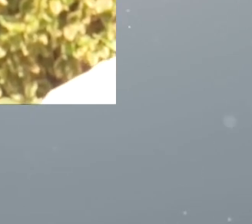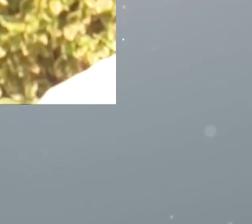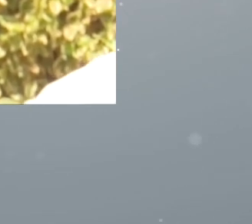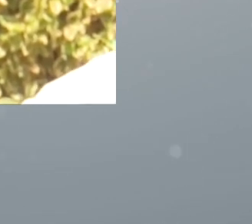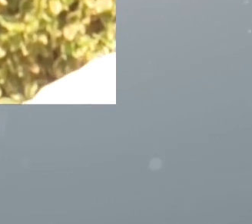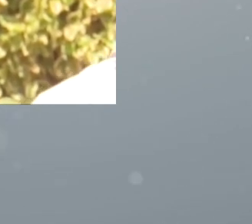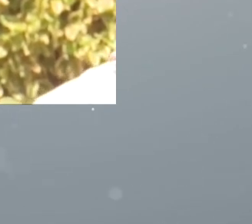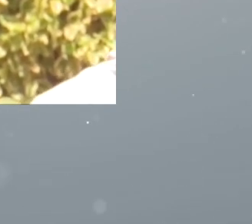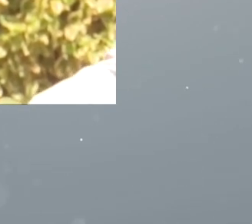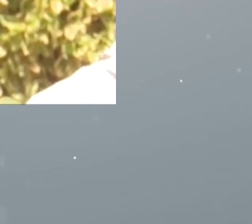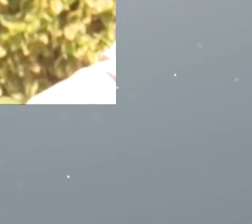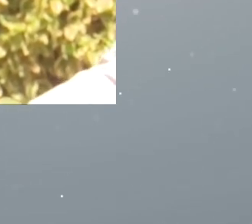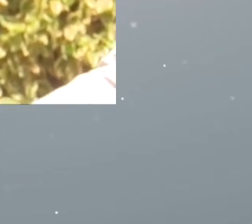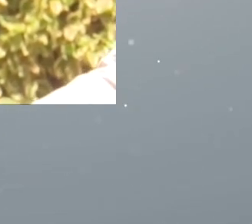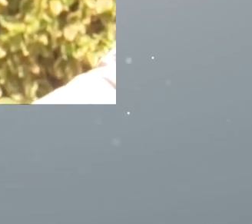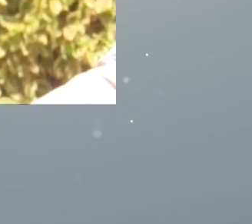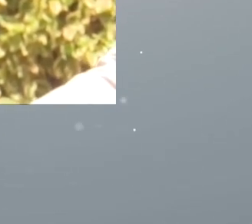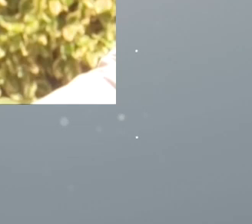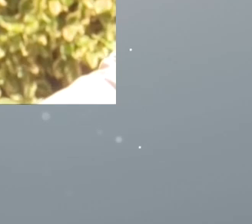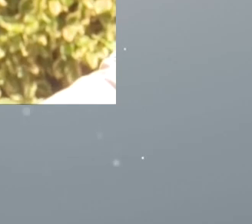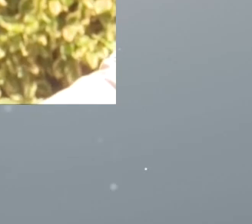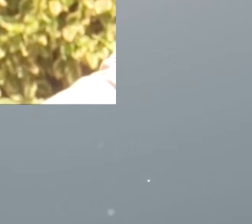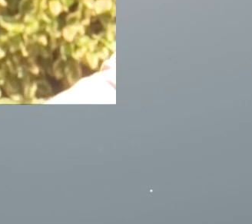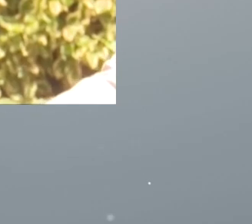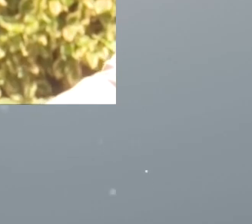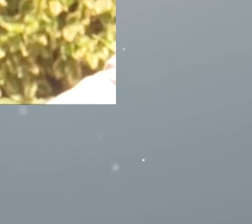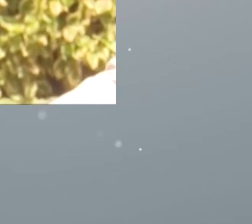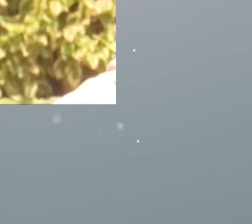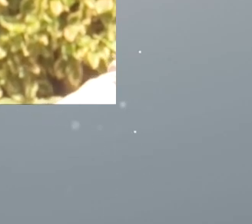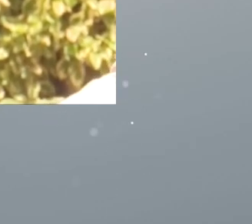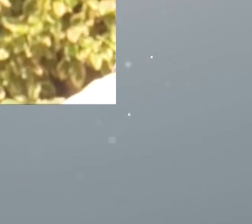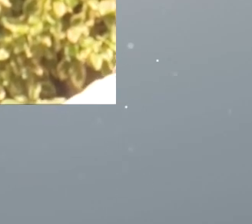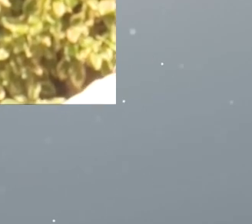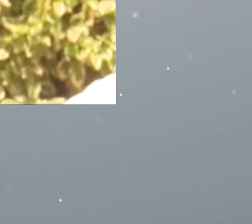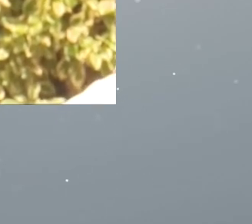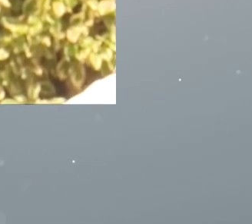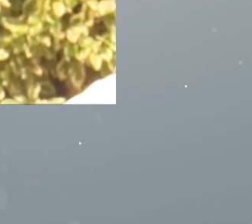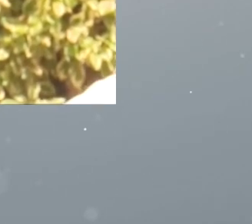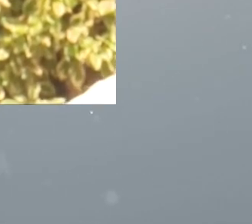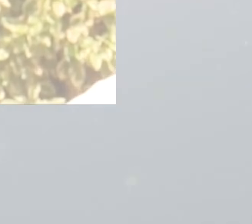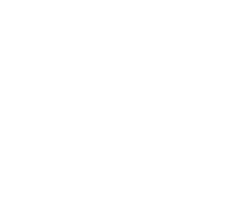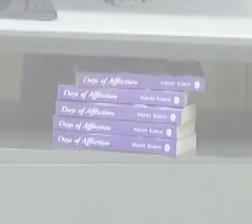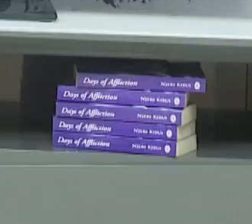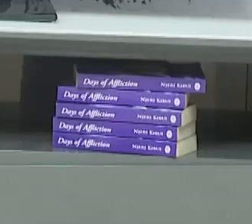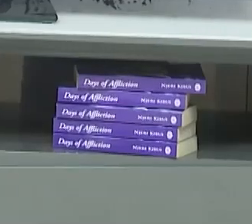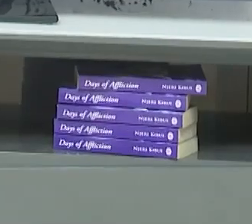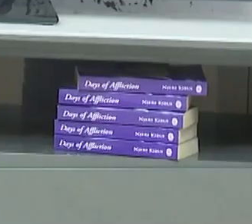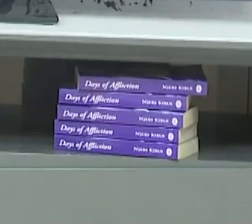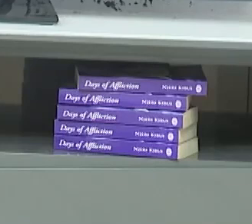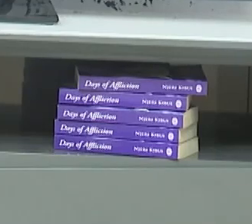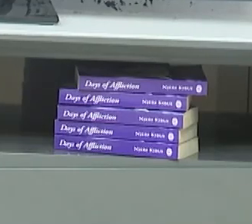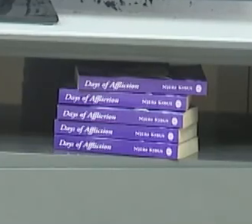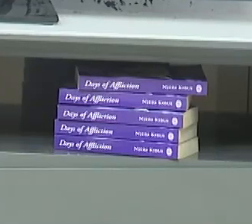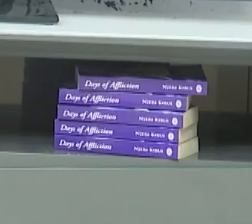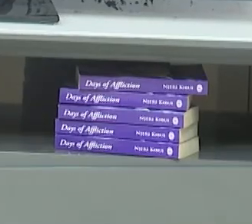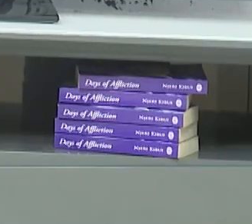environments. We also want to ensure that we give some small lessons to parents so that they can assist our students at home. Thank you all